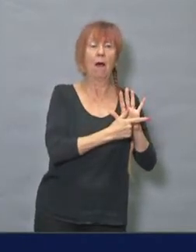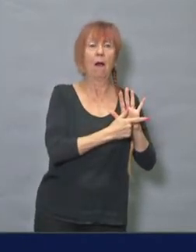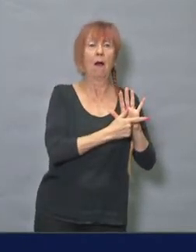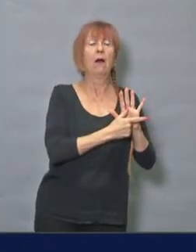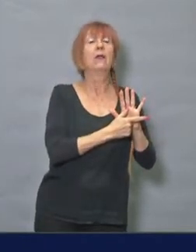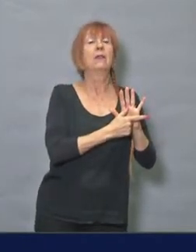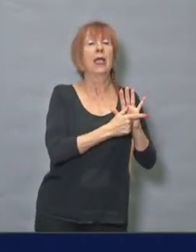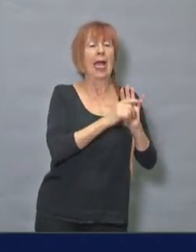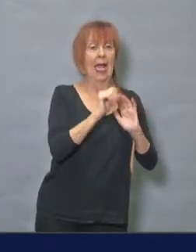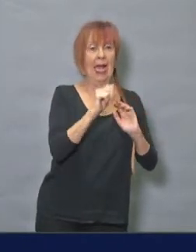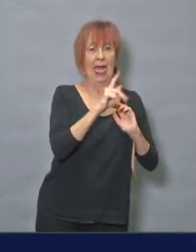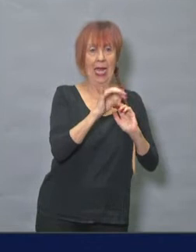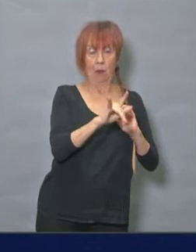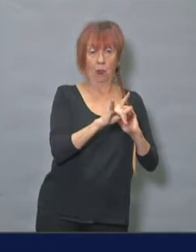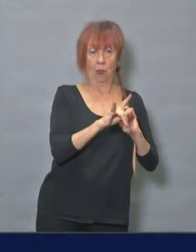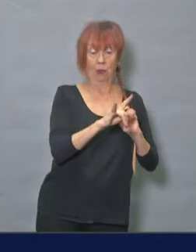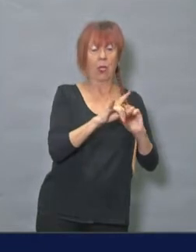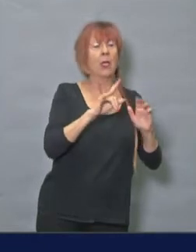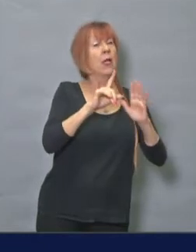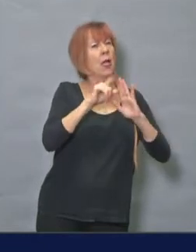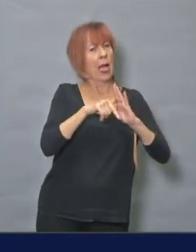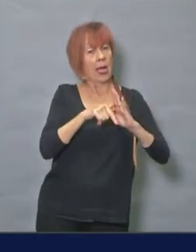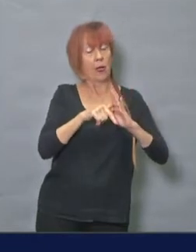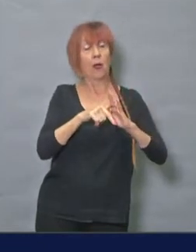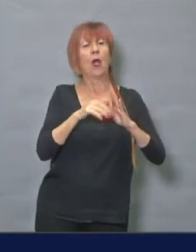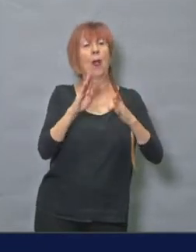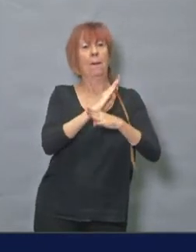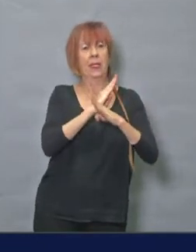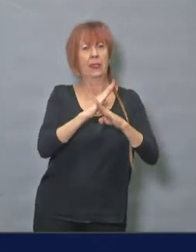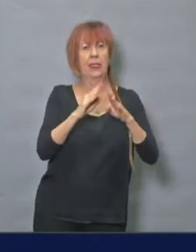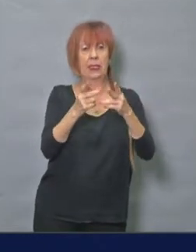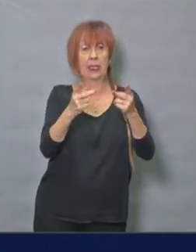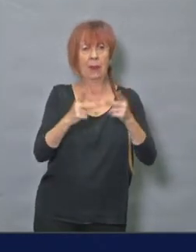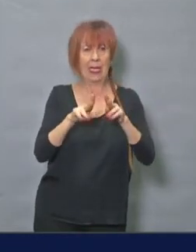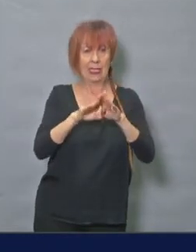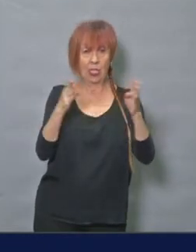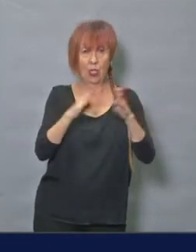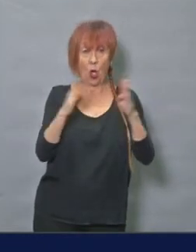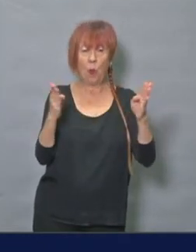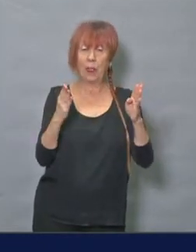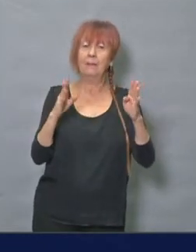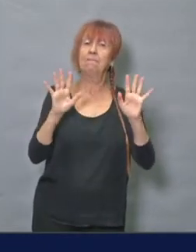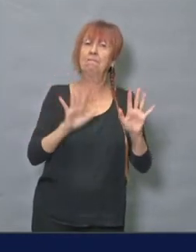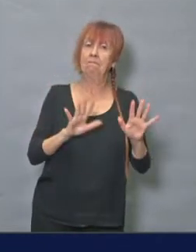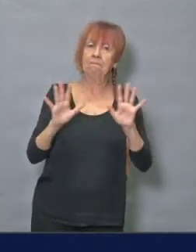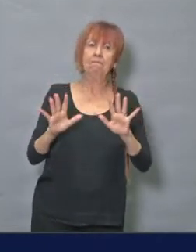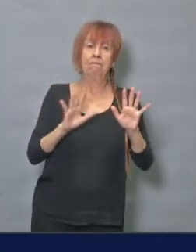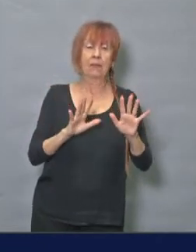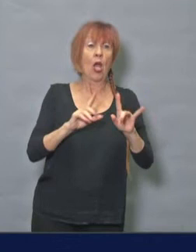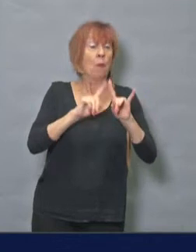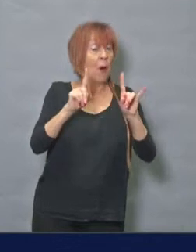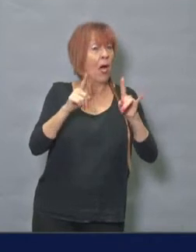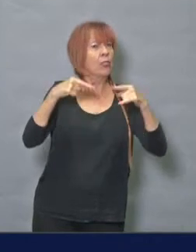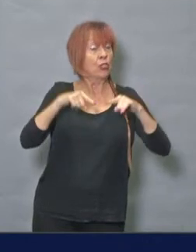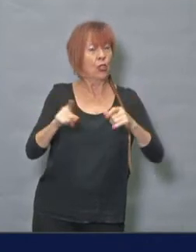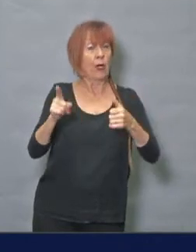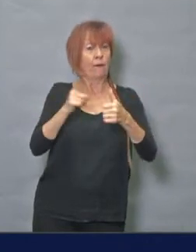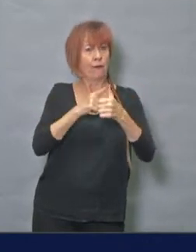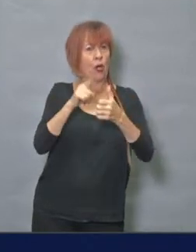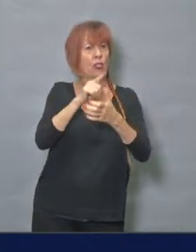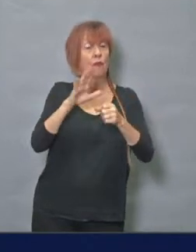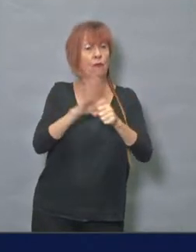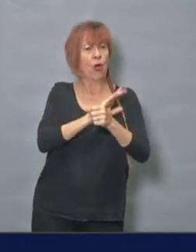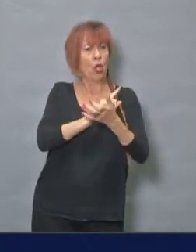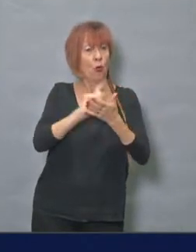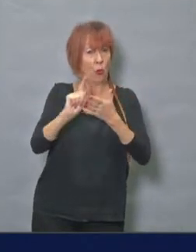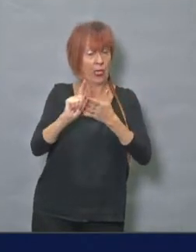as the order was relaxed and businesses and spaces began reopening. But even during this first full week of June, we still